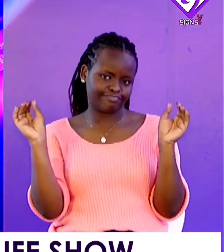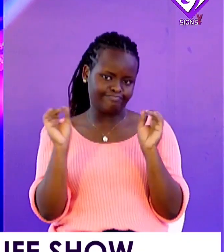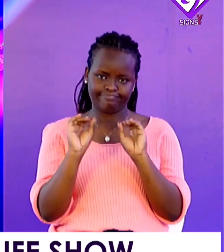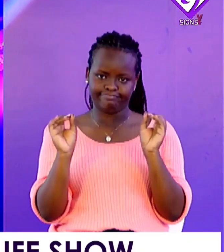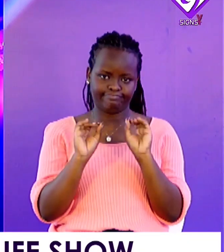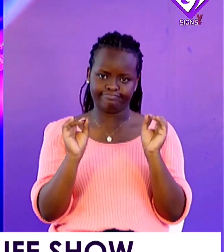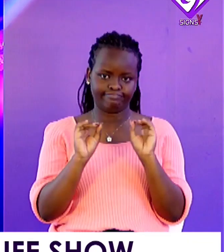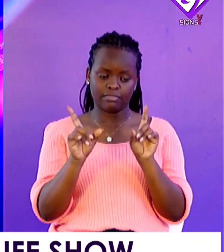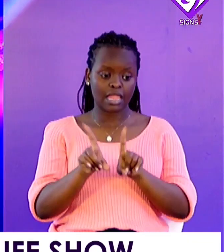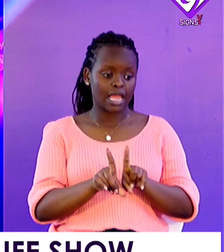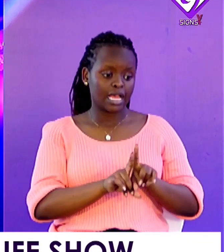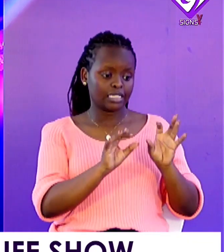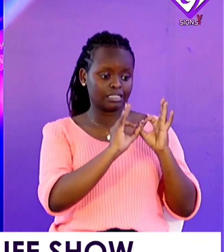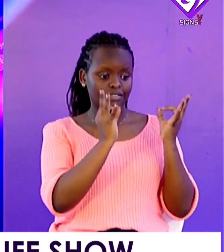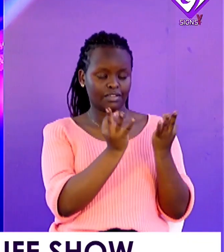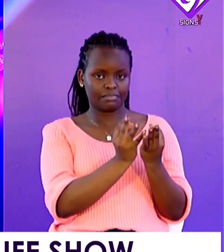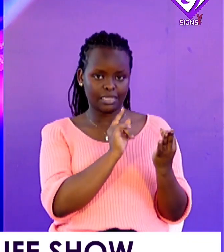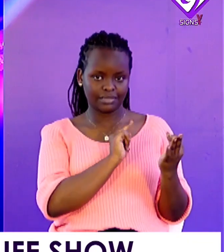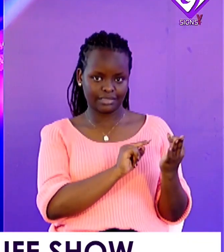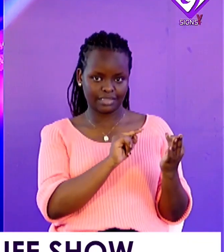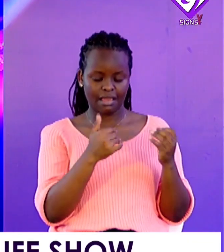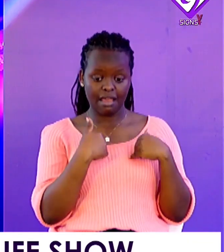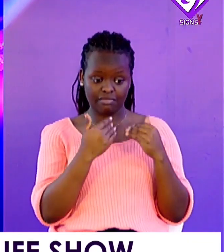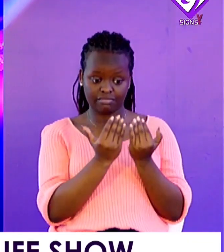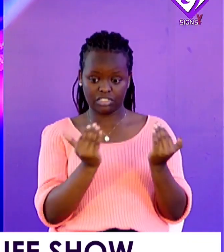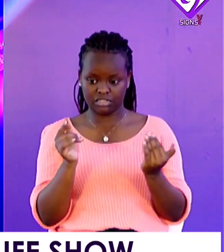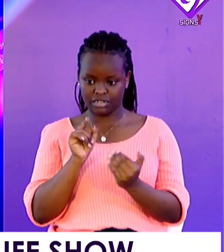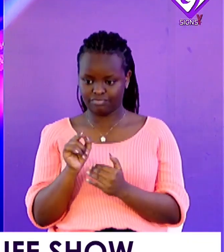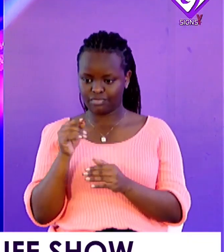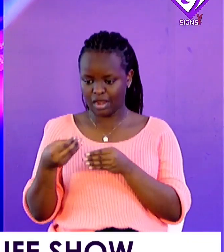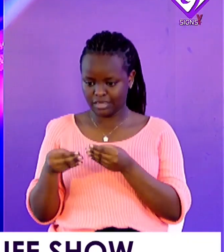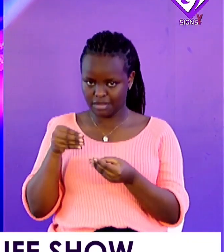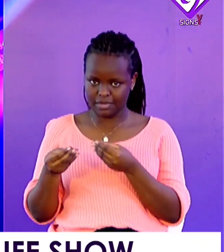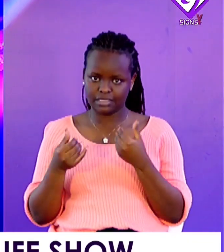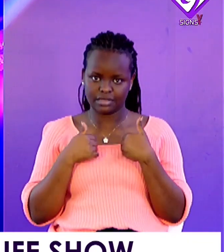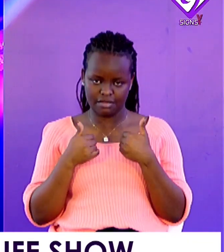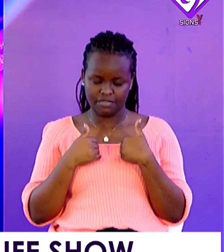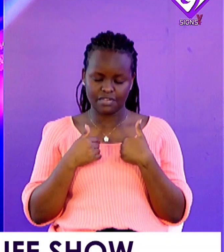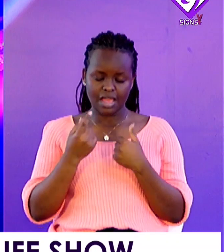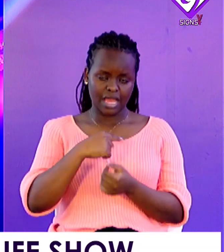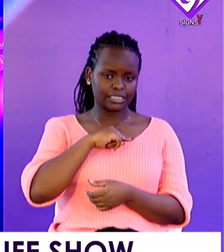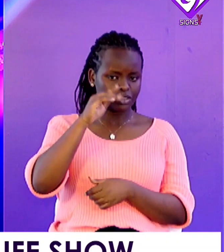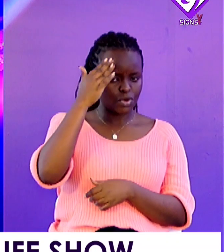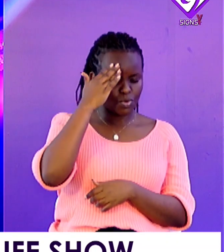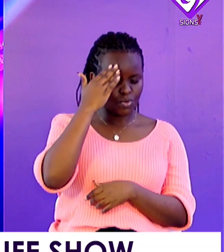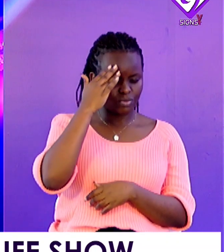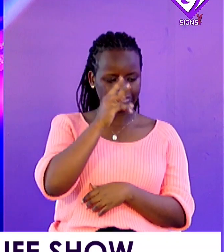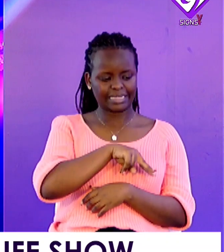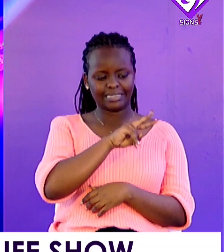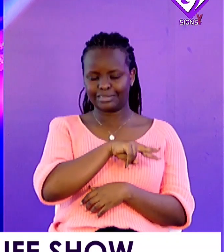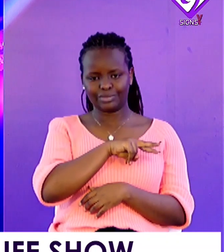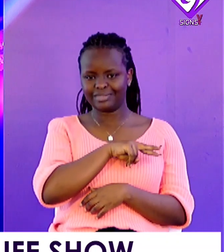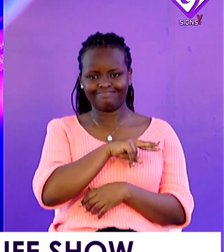or families, even when we have these children, we should remove the stigma. We should not reject